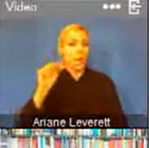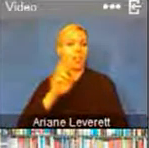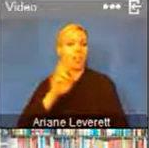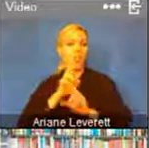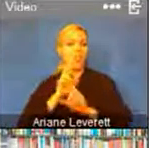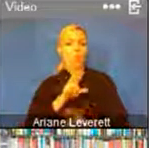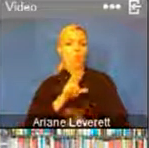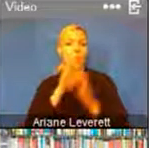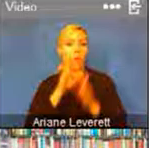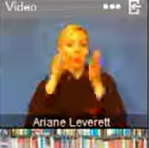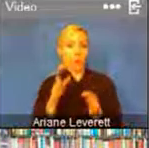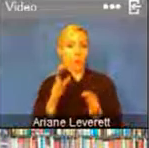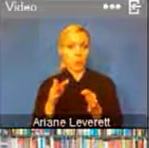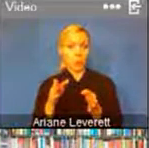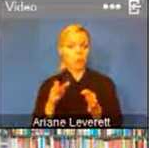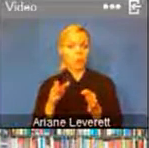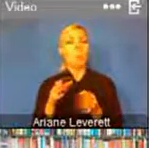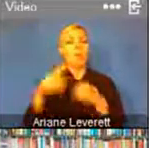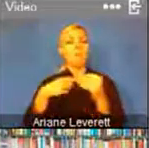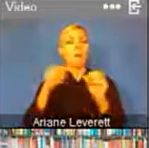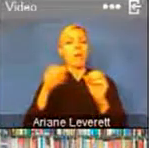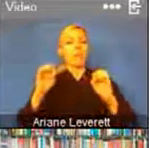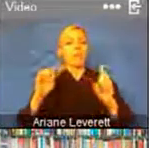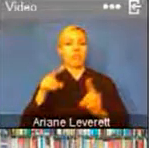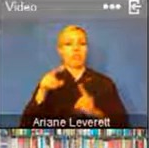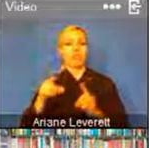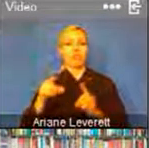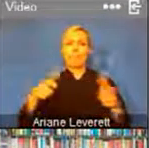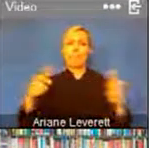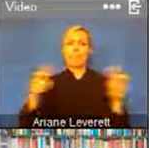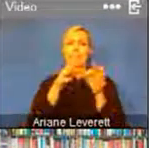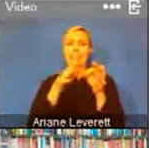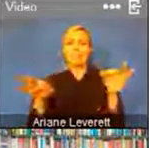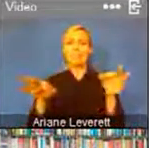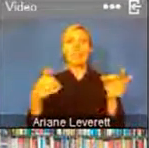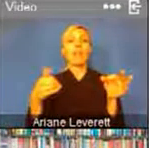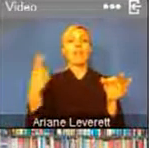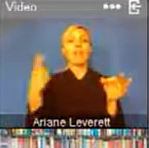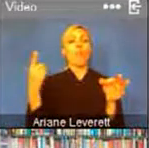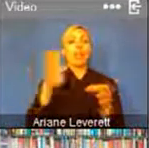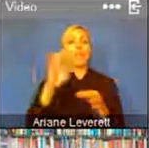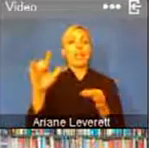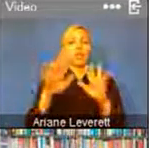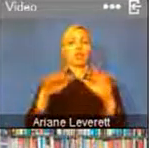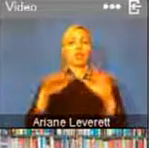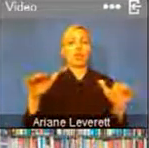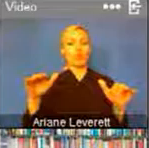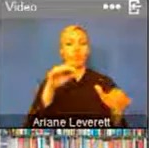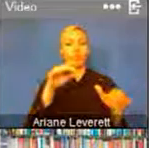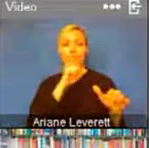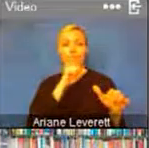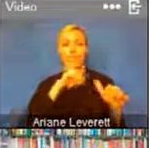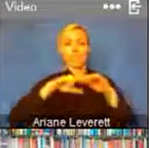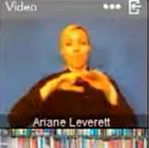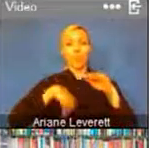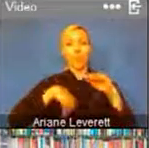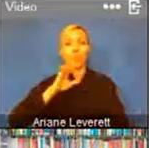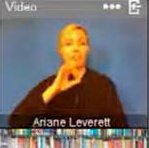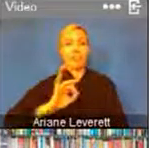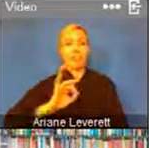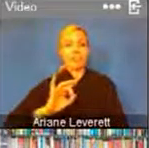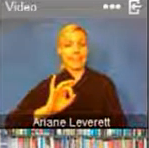some words from Werner Munoz, who is the UN rapporteur on education.